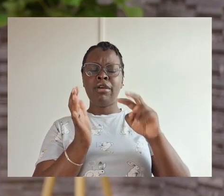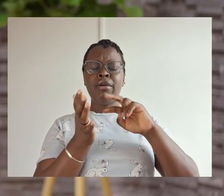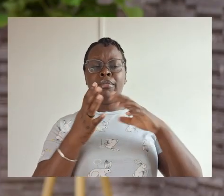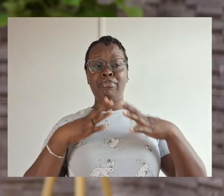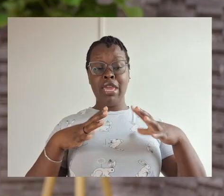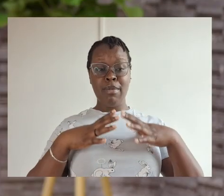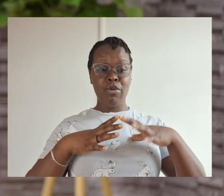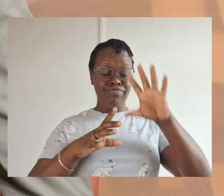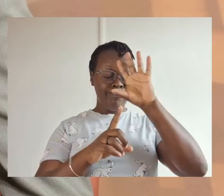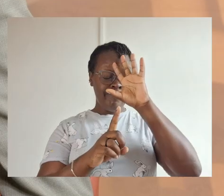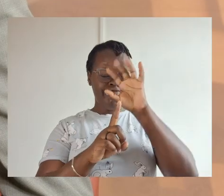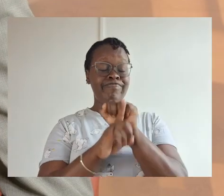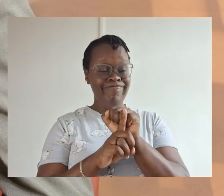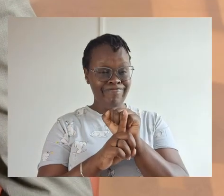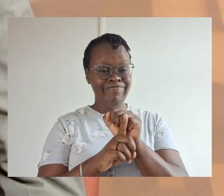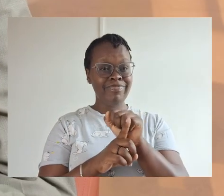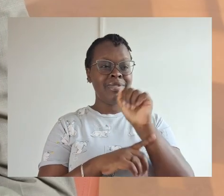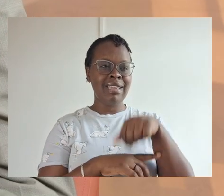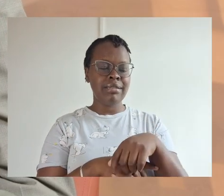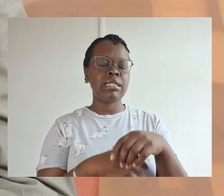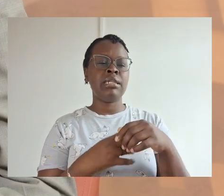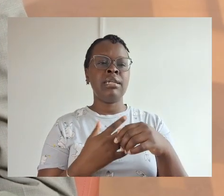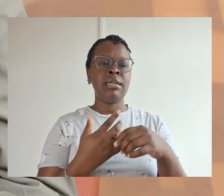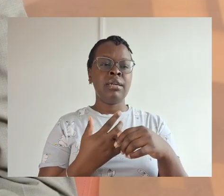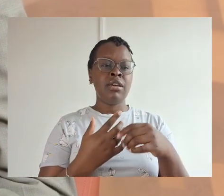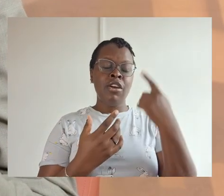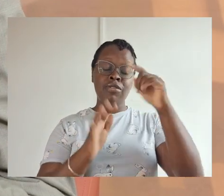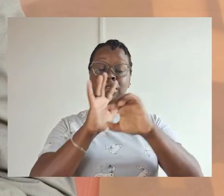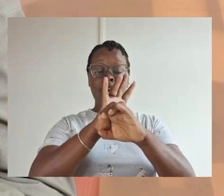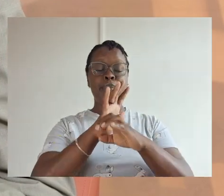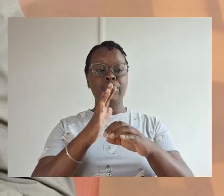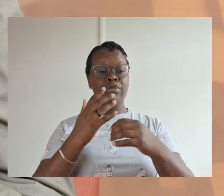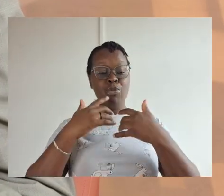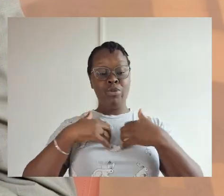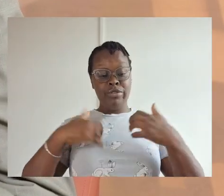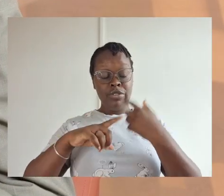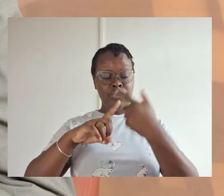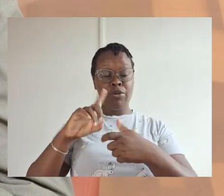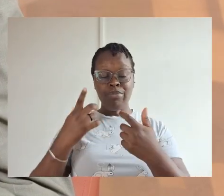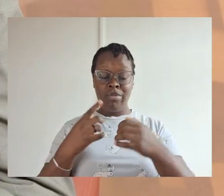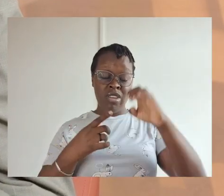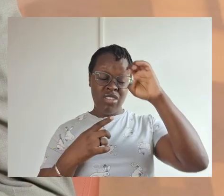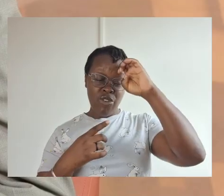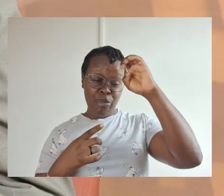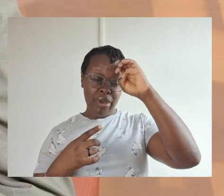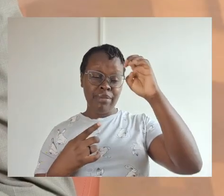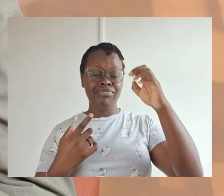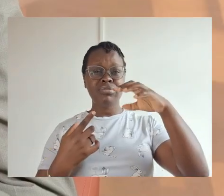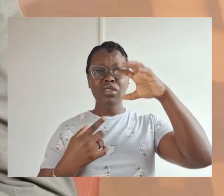people have adapted, like the refugees from Somalia, from South Sudan,